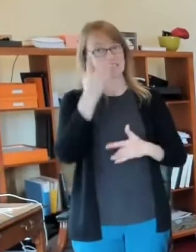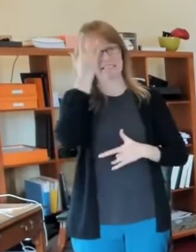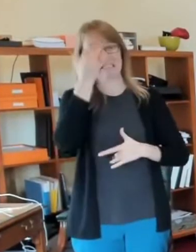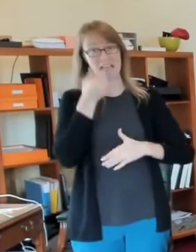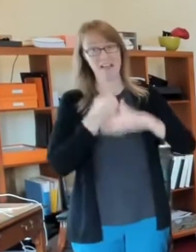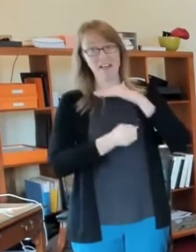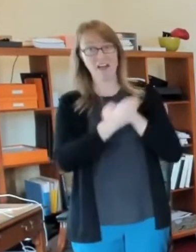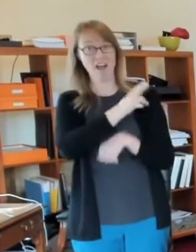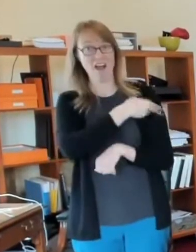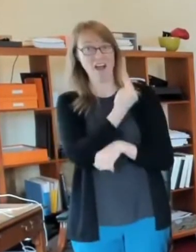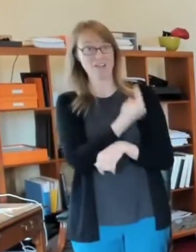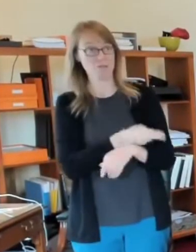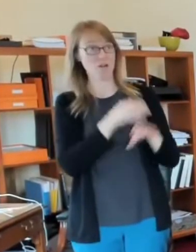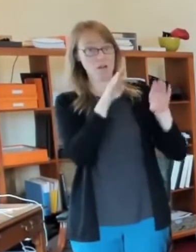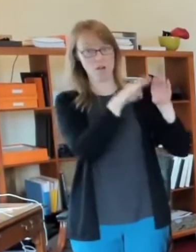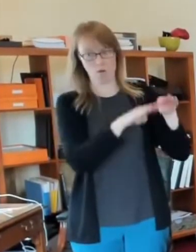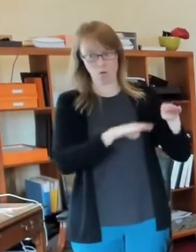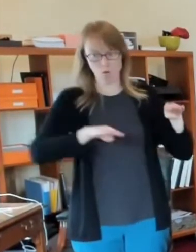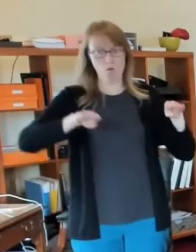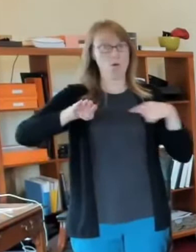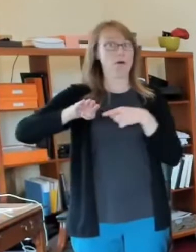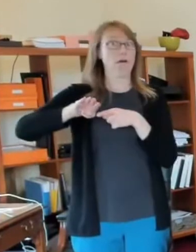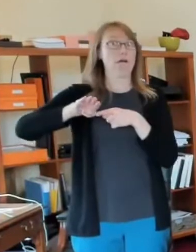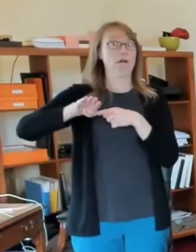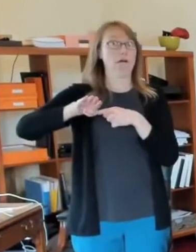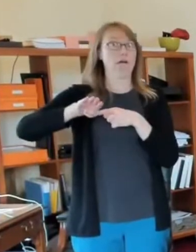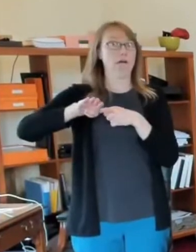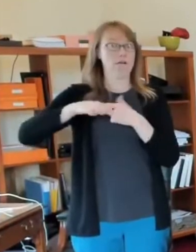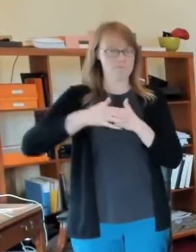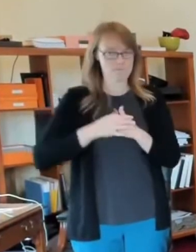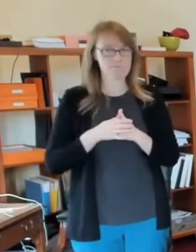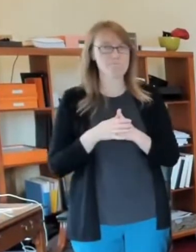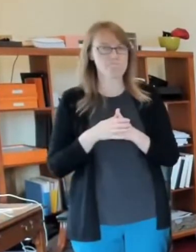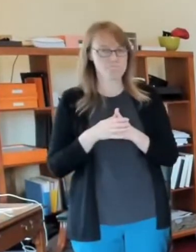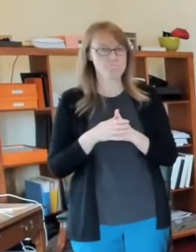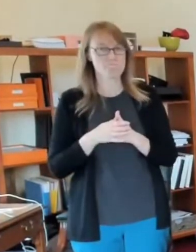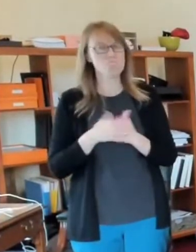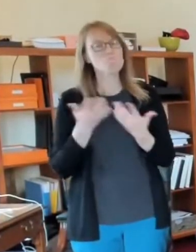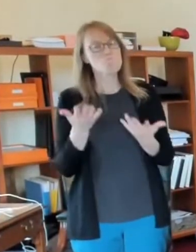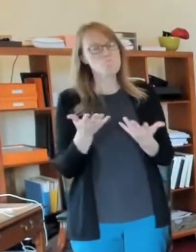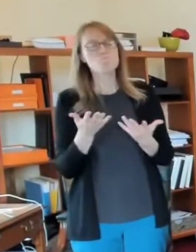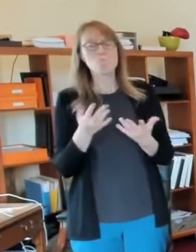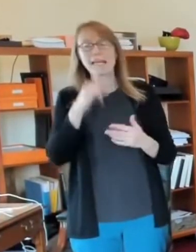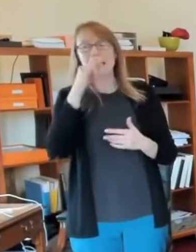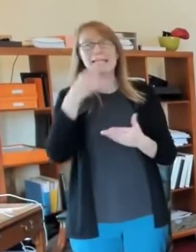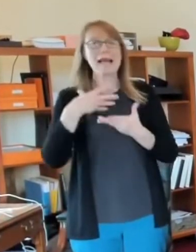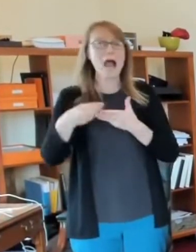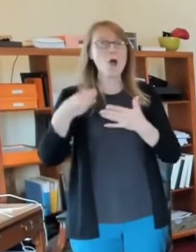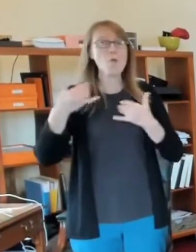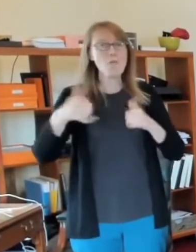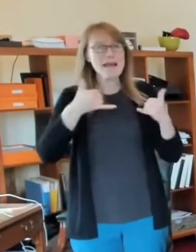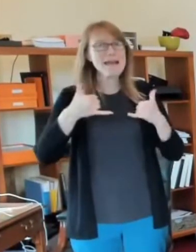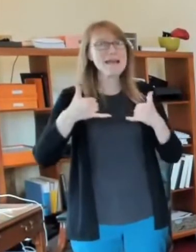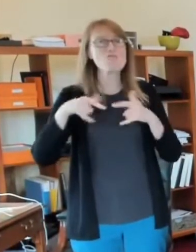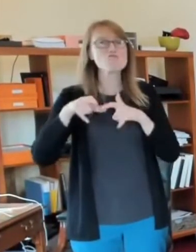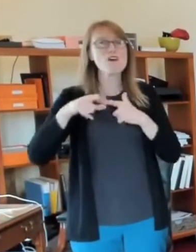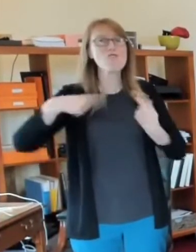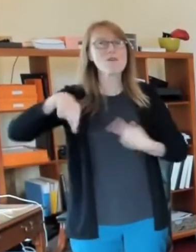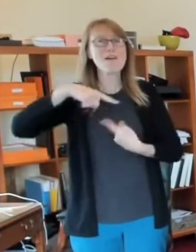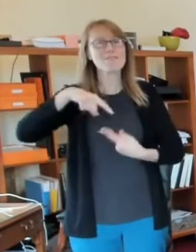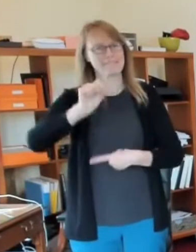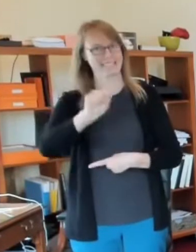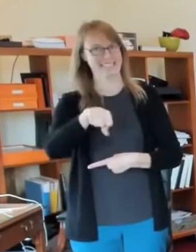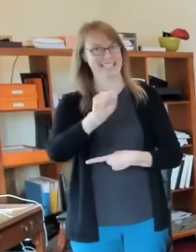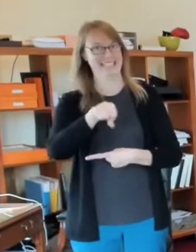We do think it's really important that kids get out and run around, and but we don't think right now that